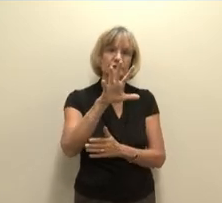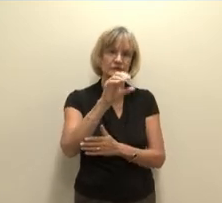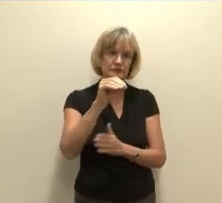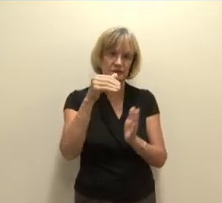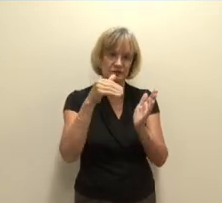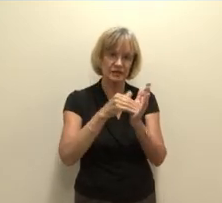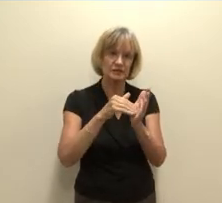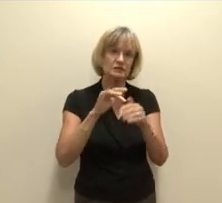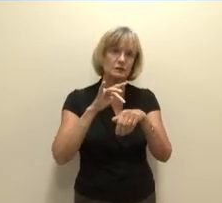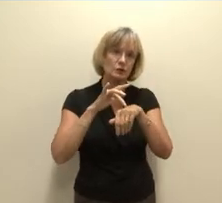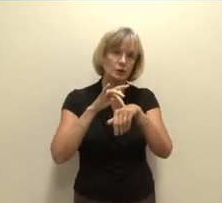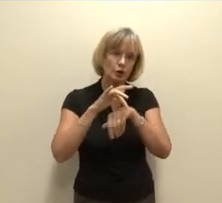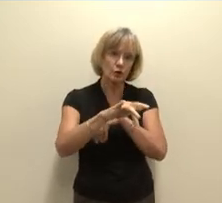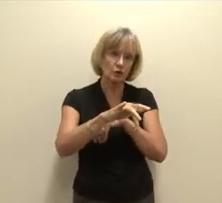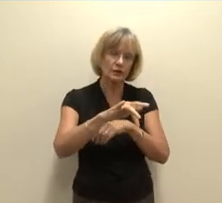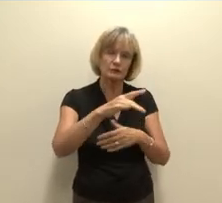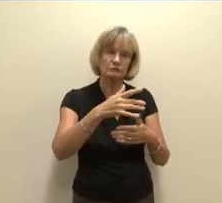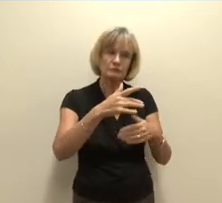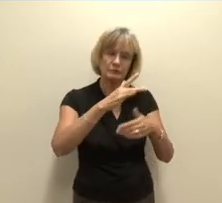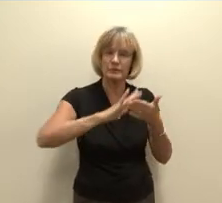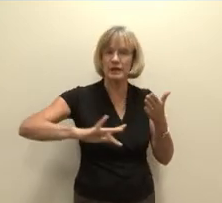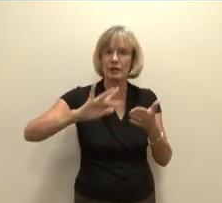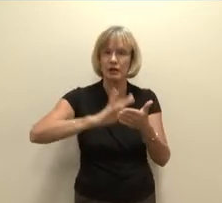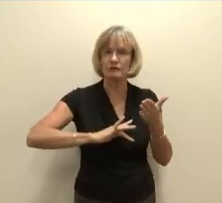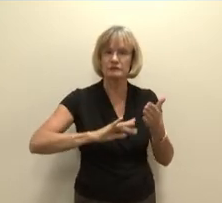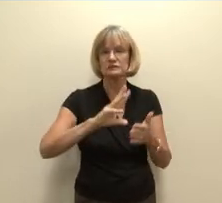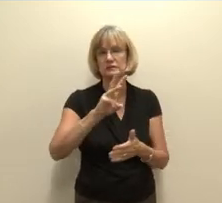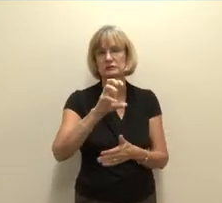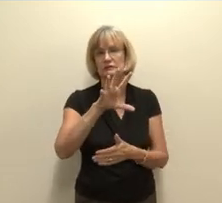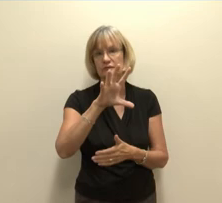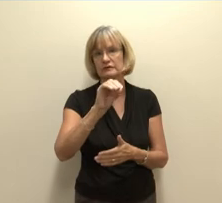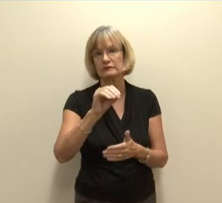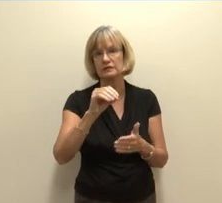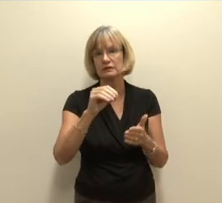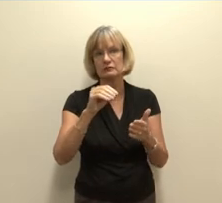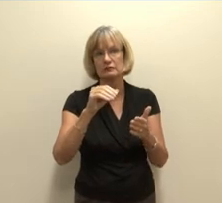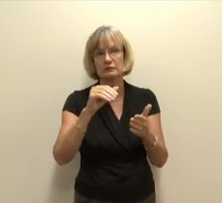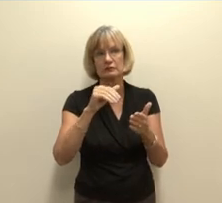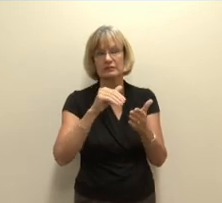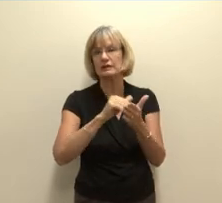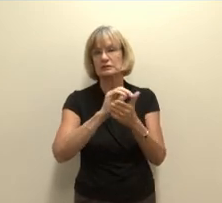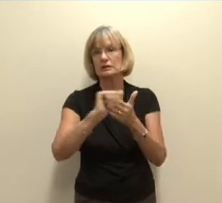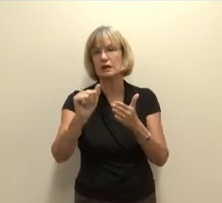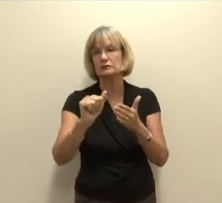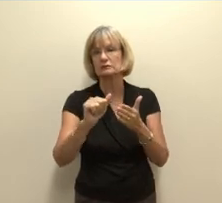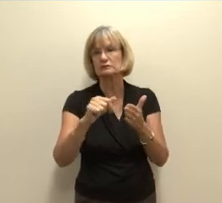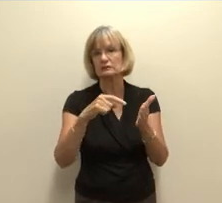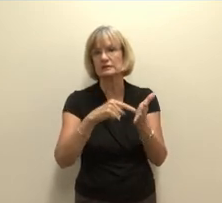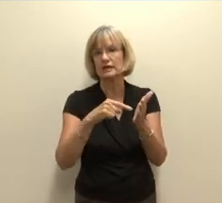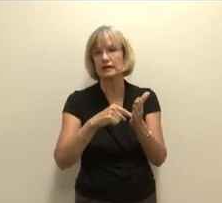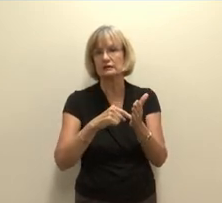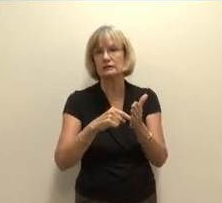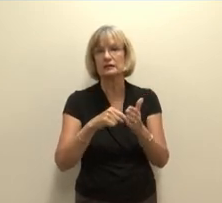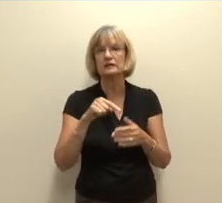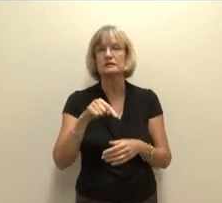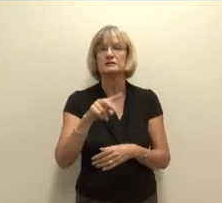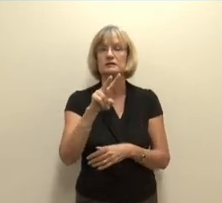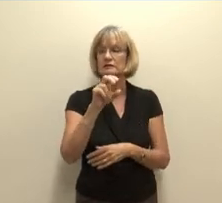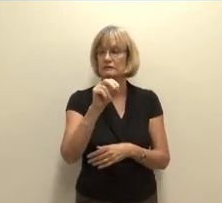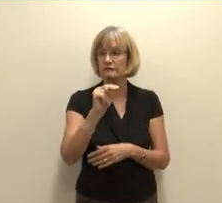$650,000 early payoff of about $650,000 of debt. This is from the bond series